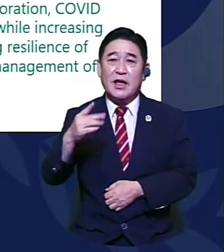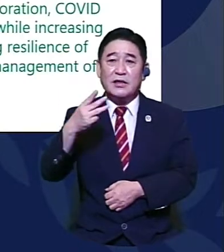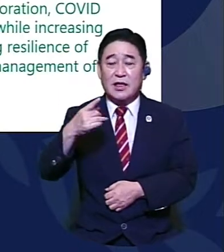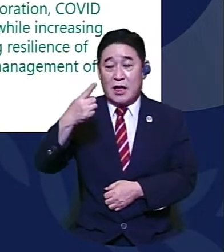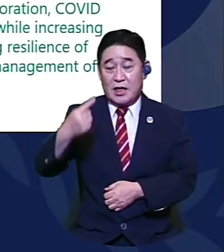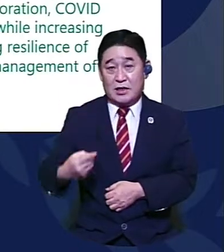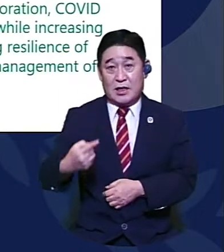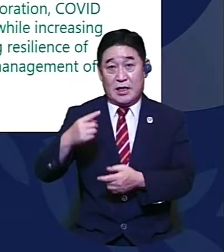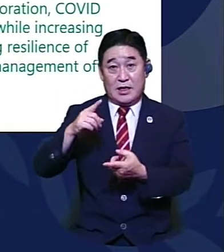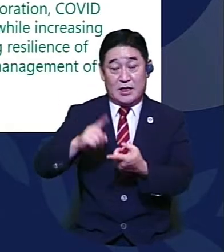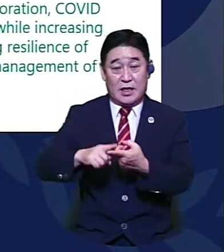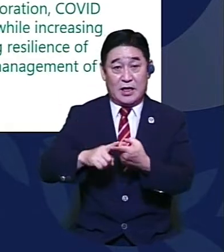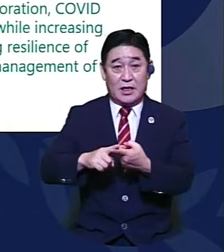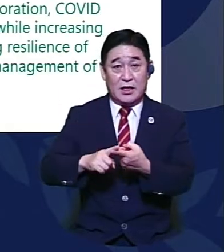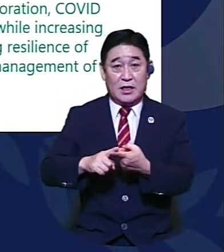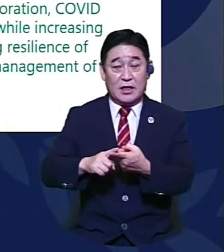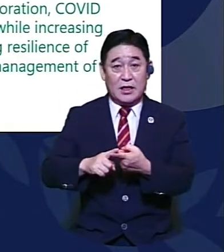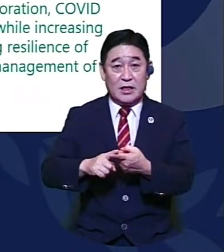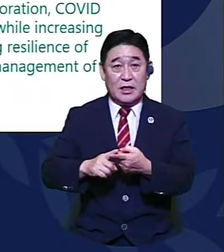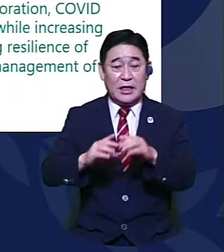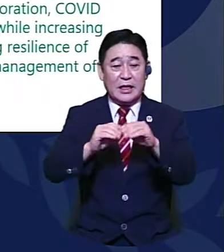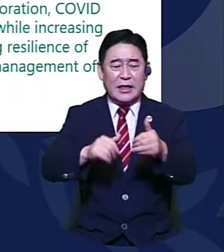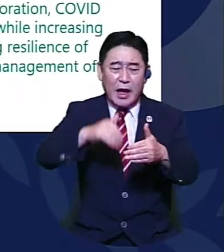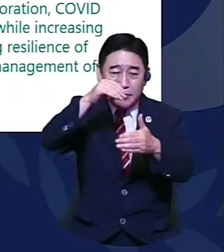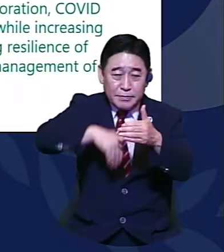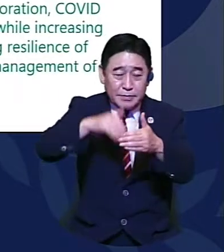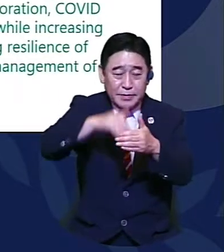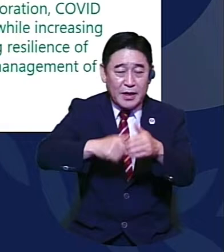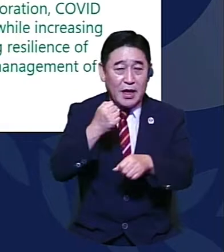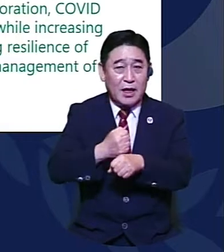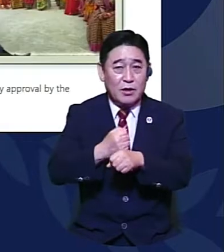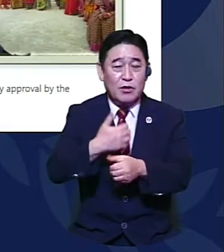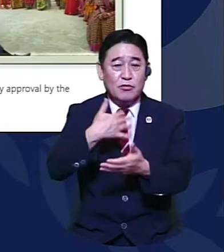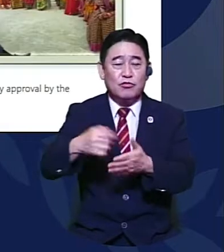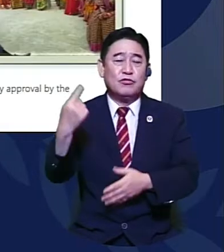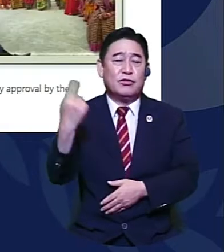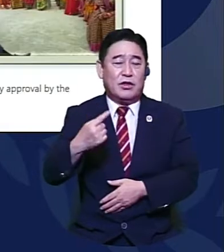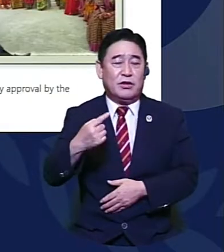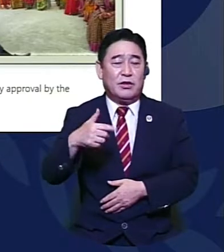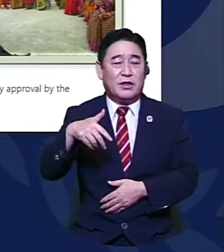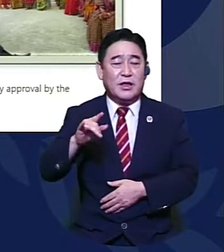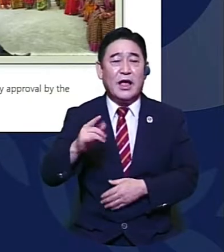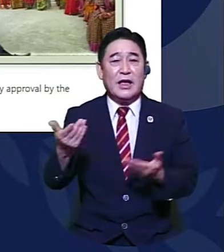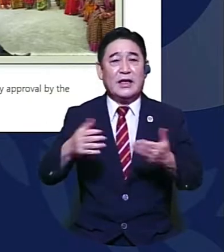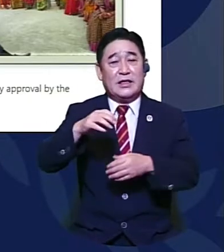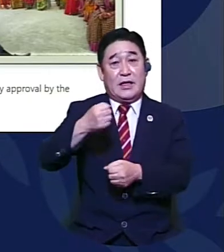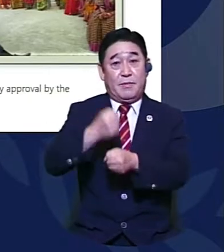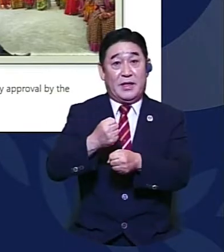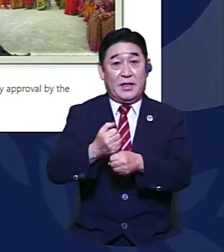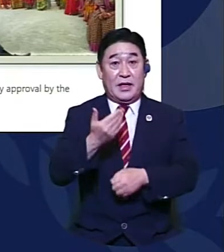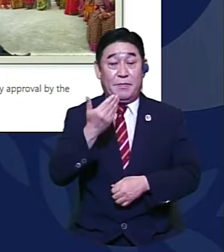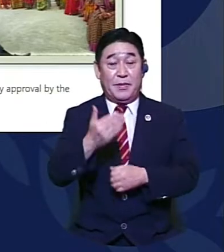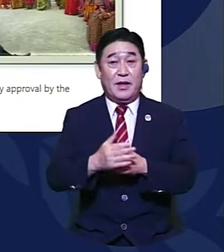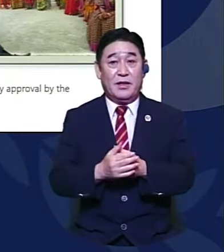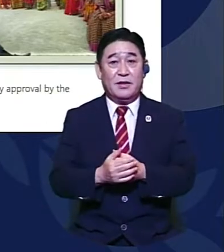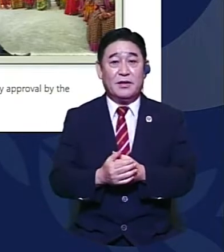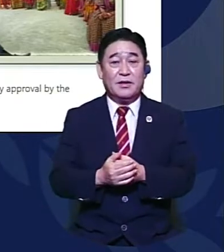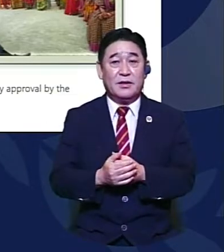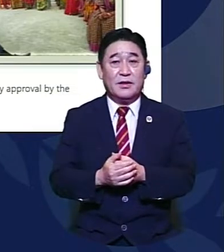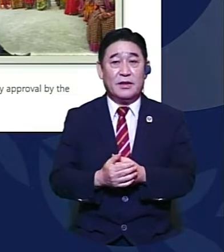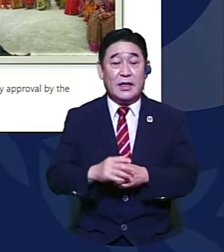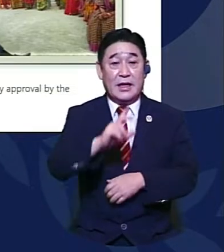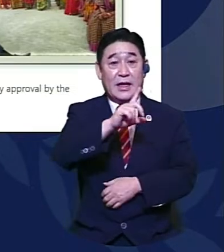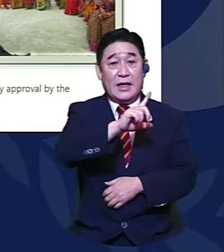but also thousands, many thousands actually, of green jobs. Similarly, in Nepal, we